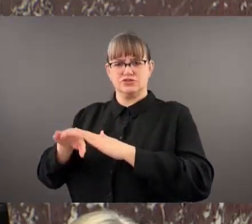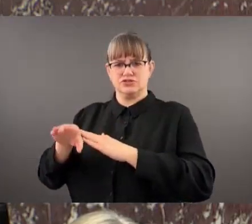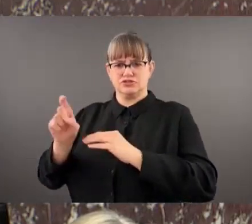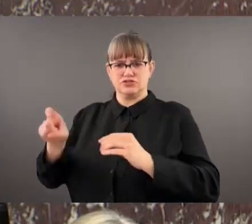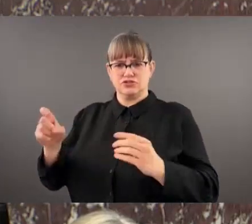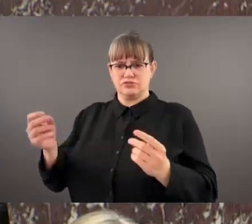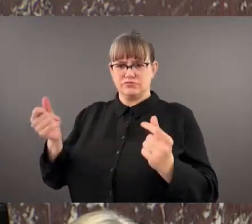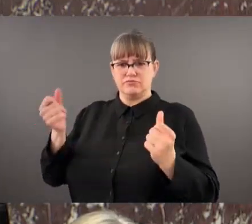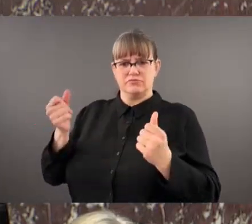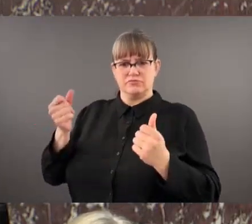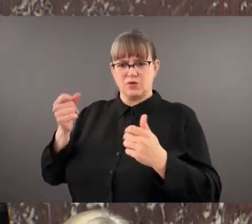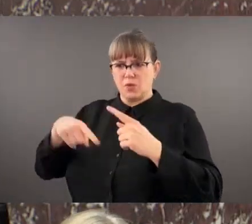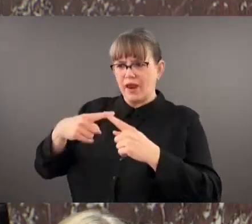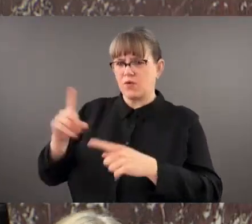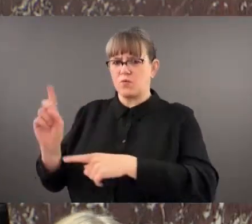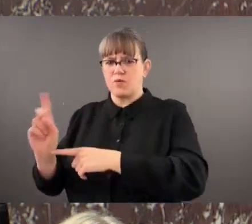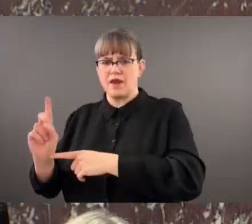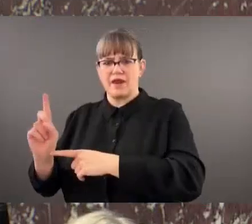happening today.